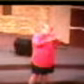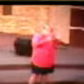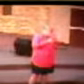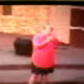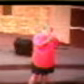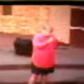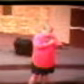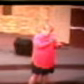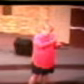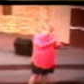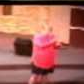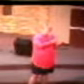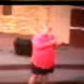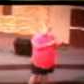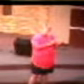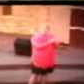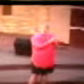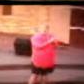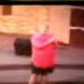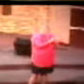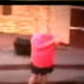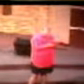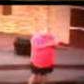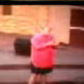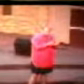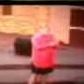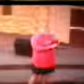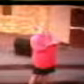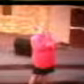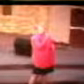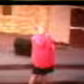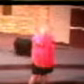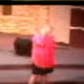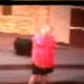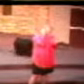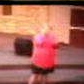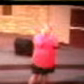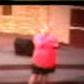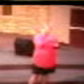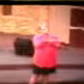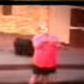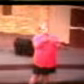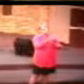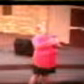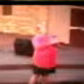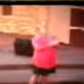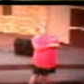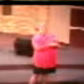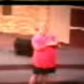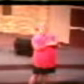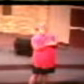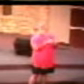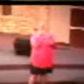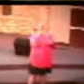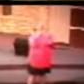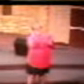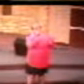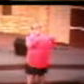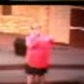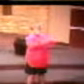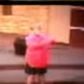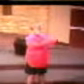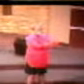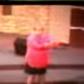places that you know, with people that you know, with whom you are very comfortable because they're mostly like you.